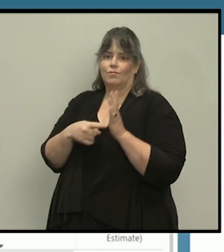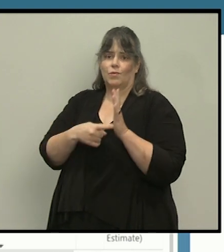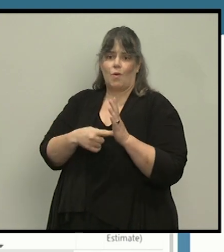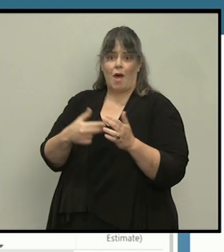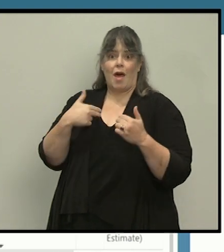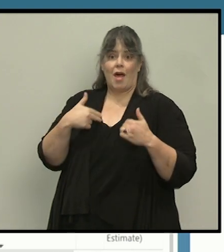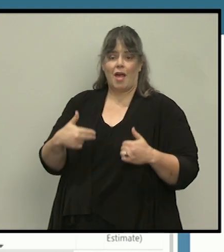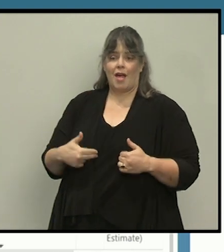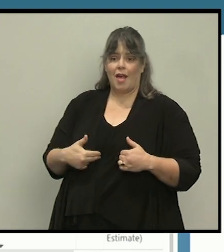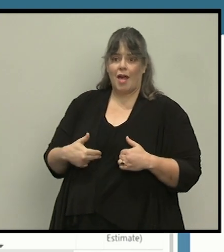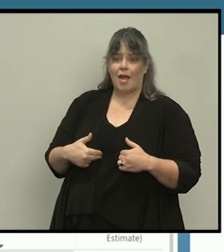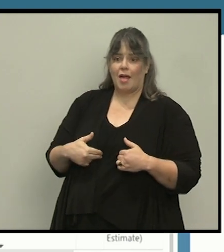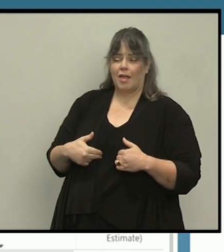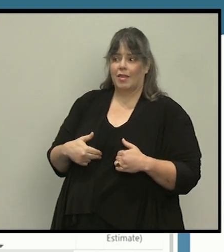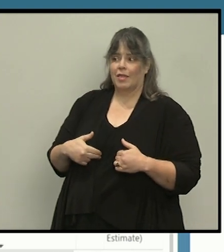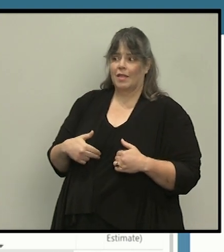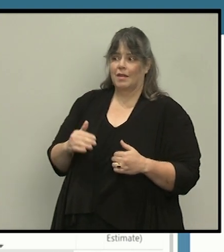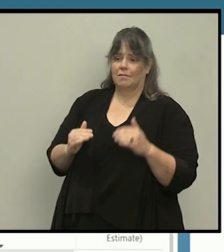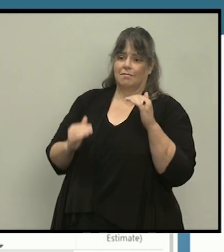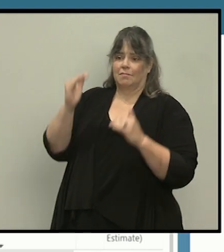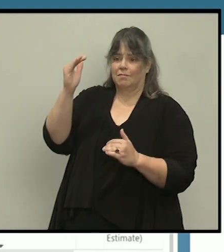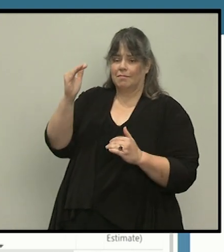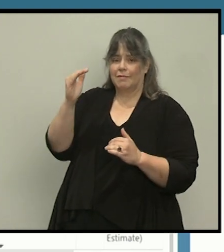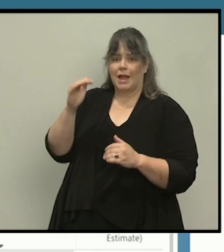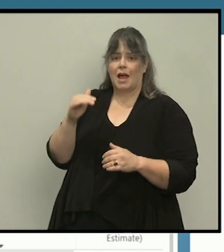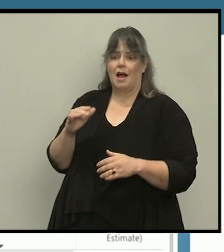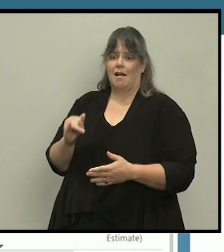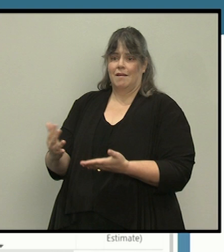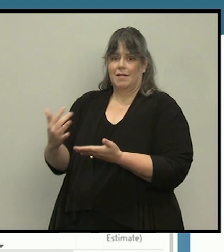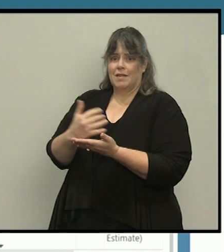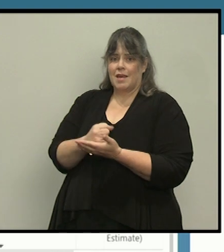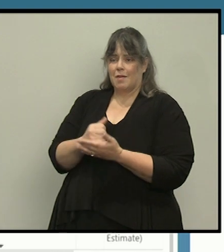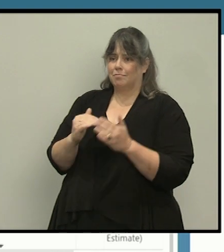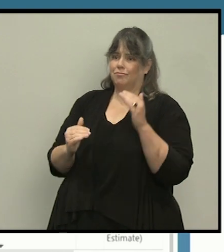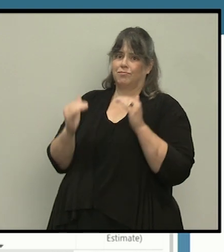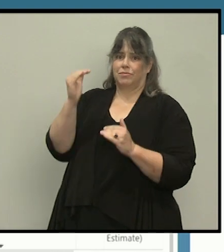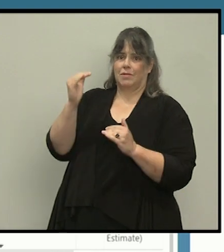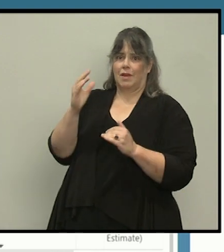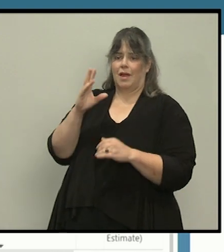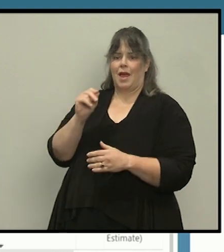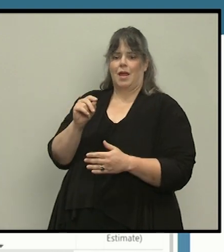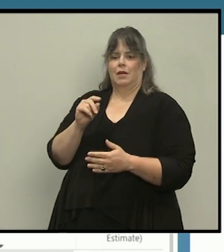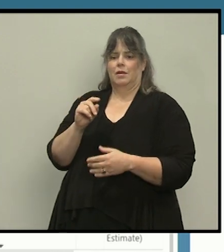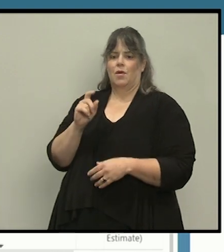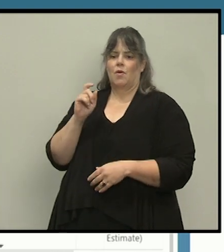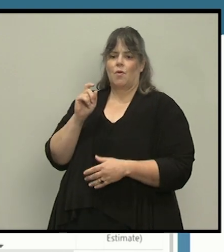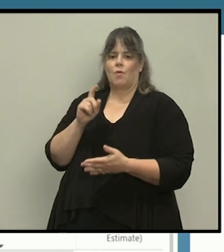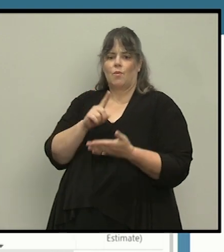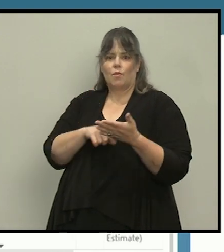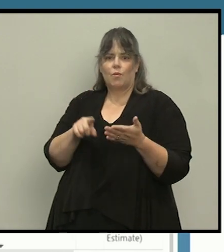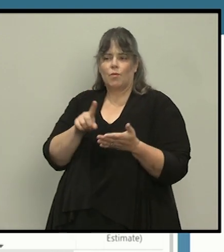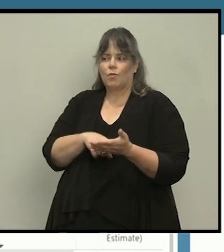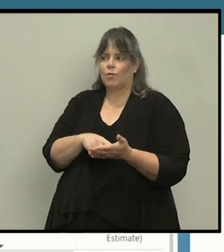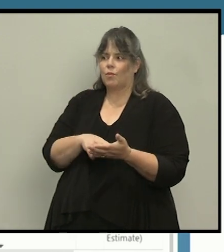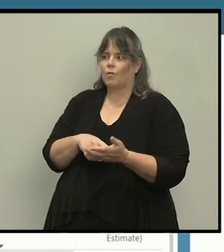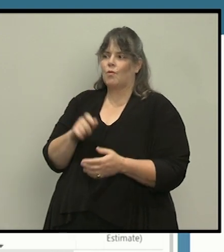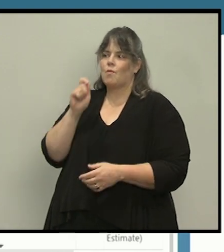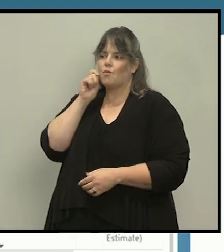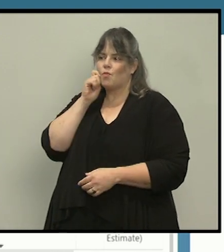disparities, income inequality, and racial and ethnic inequities.